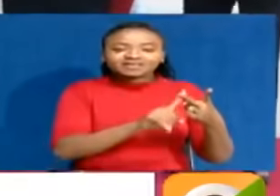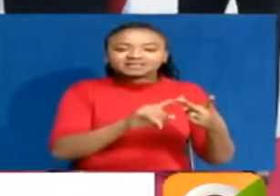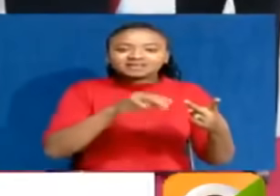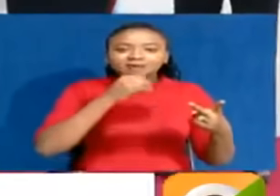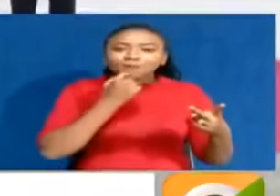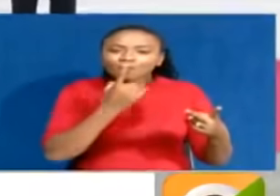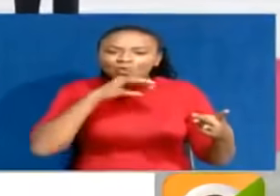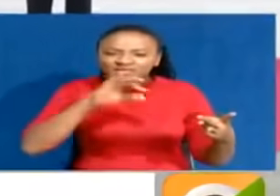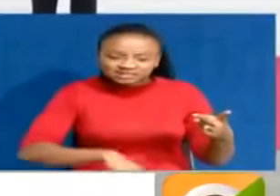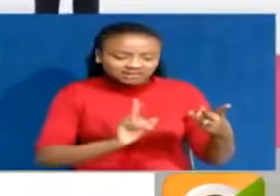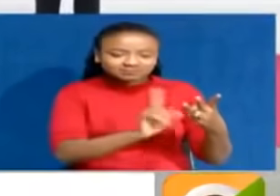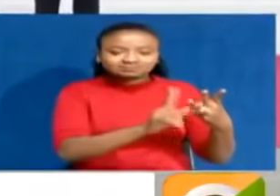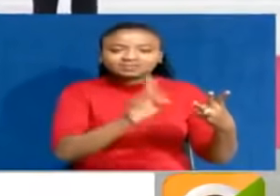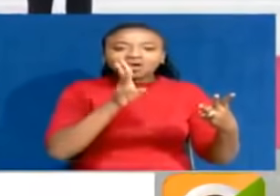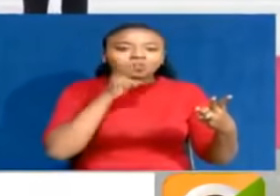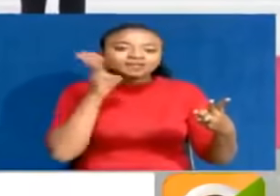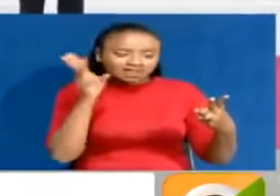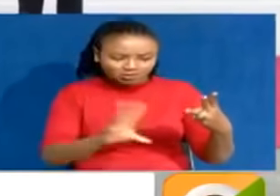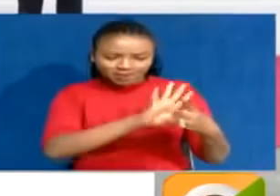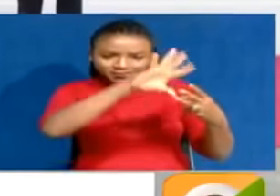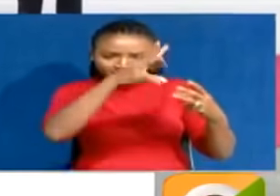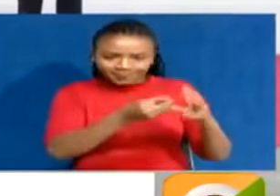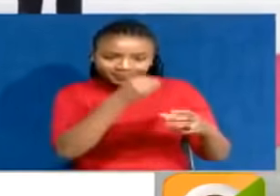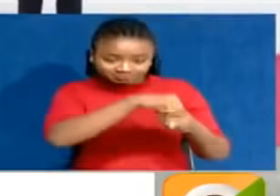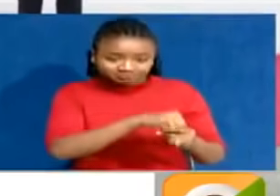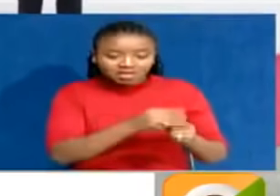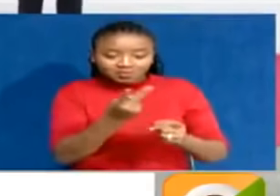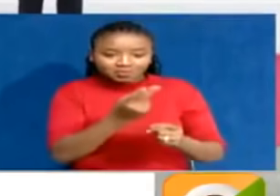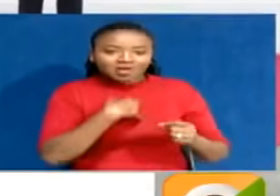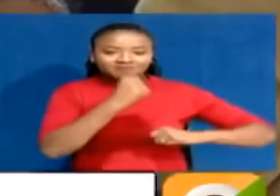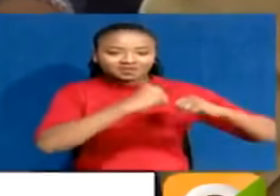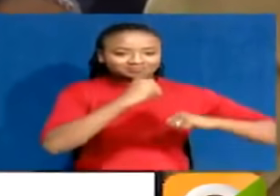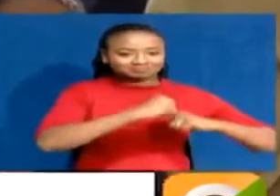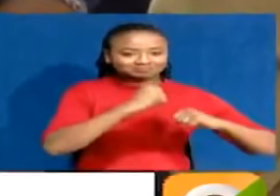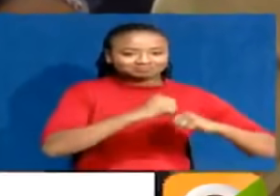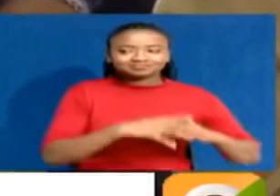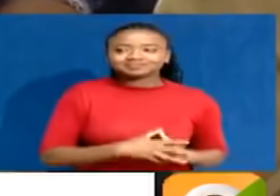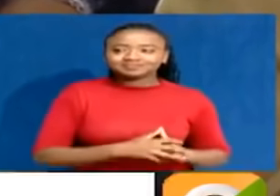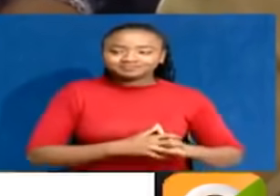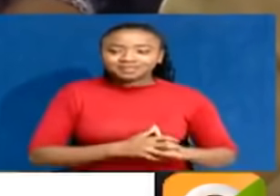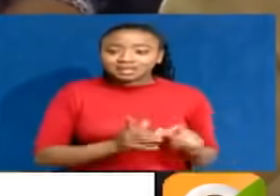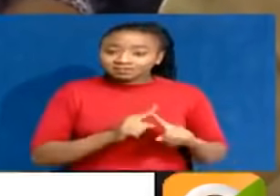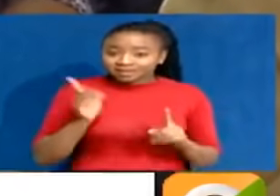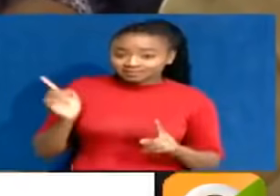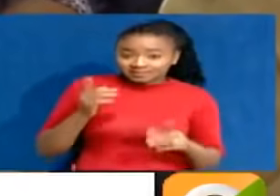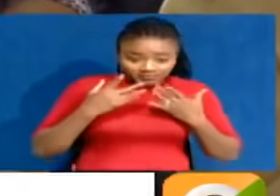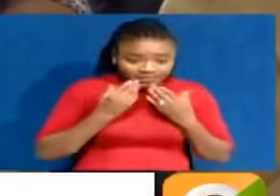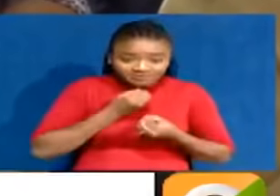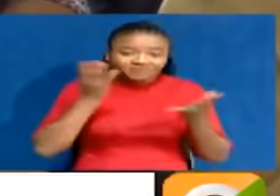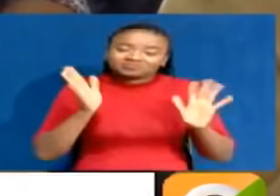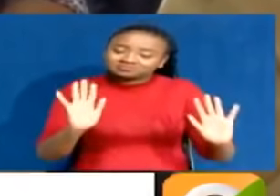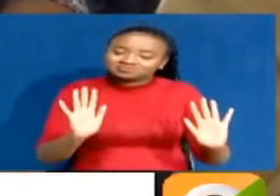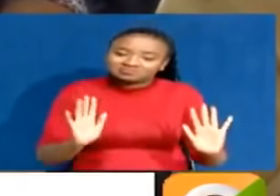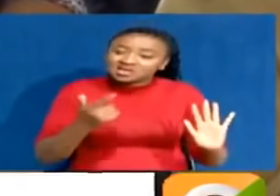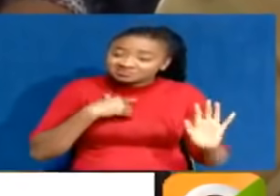and Ford Kenya's Moses Wetangula, however, has a cooperation agreement with the Jubilee Party. And despite declaring that he would rather resign